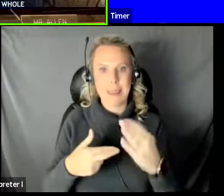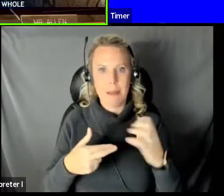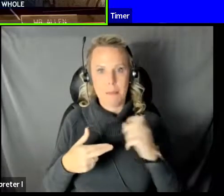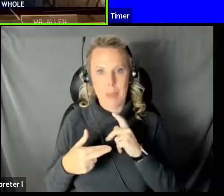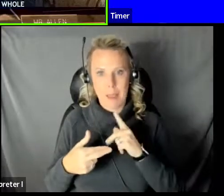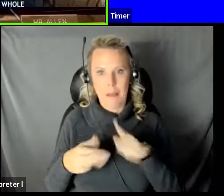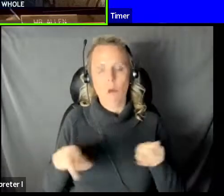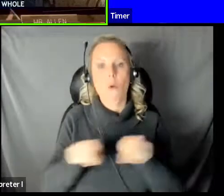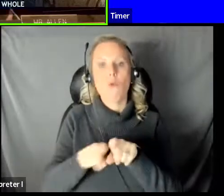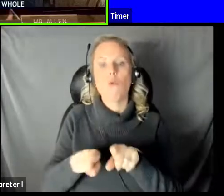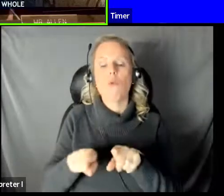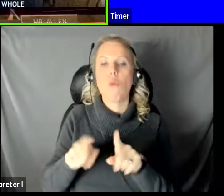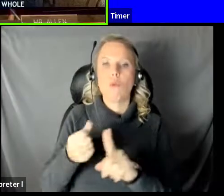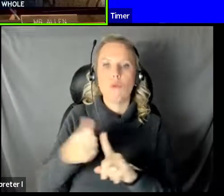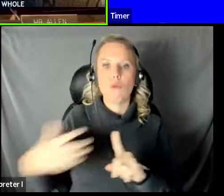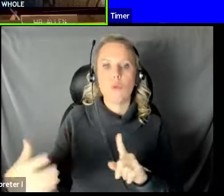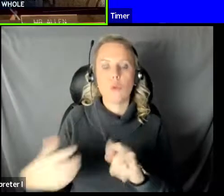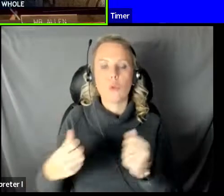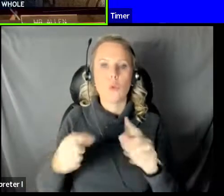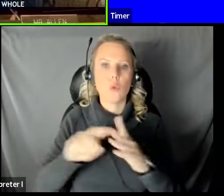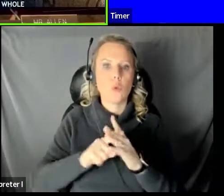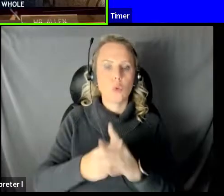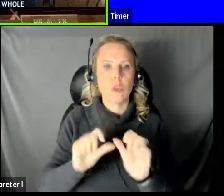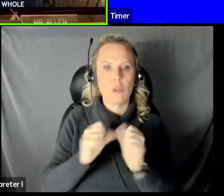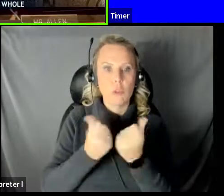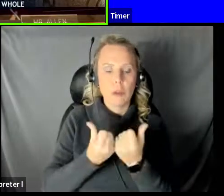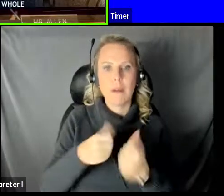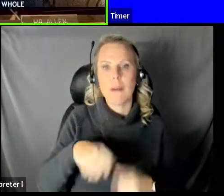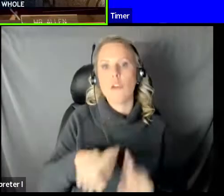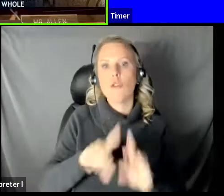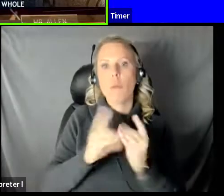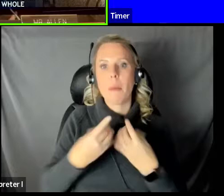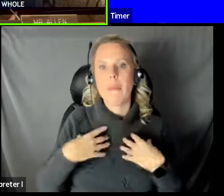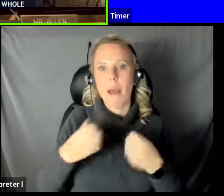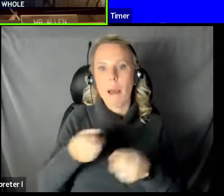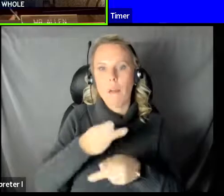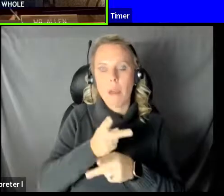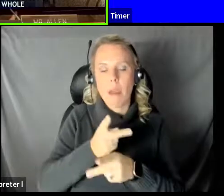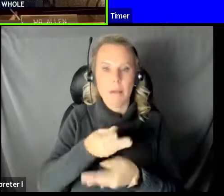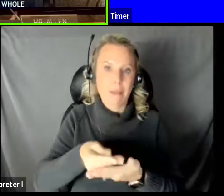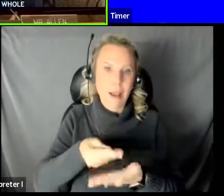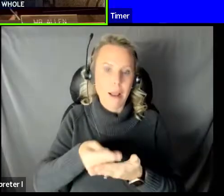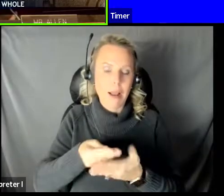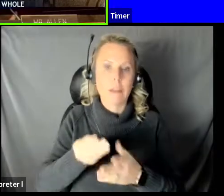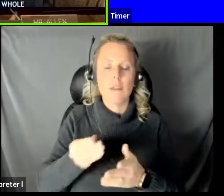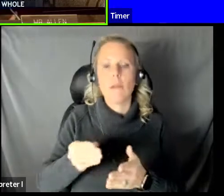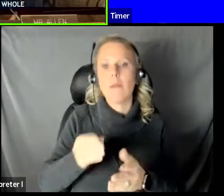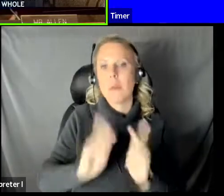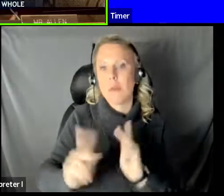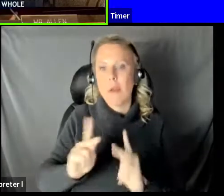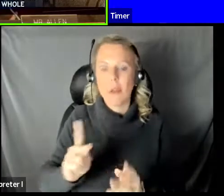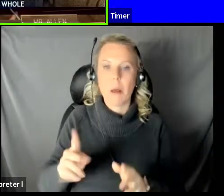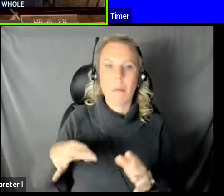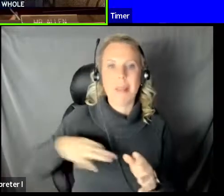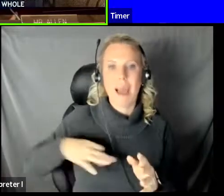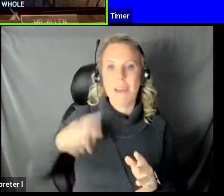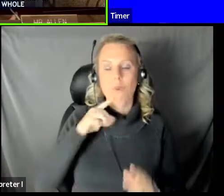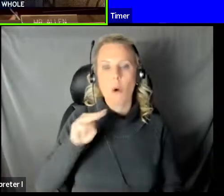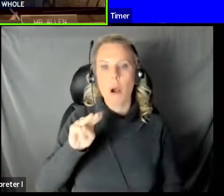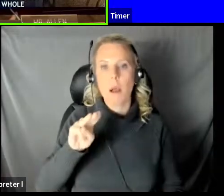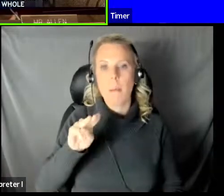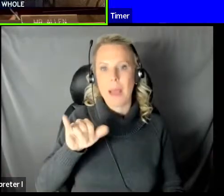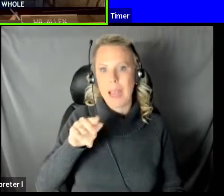also expands the source agencies for AVR to include the Department of Healthcare Finance so that residents applying for medical assistance programs like Medicaid